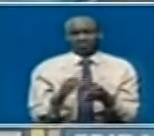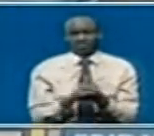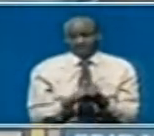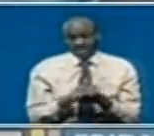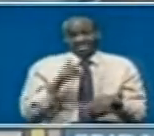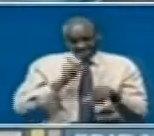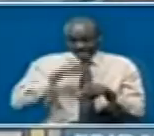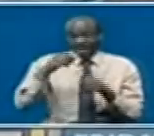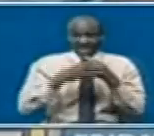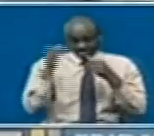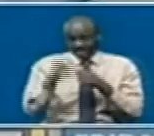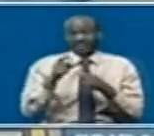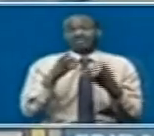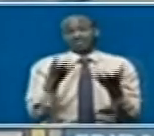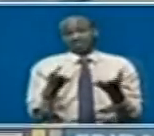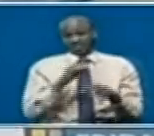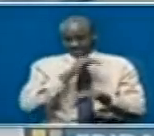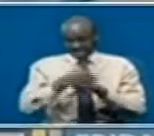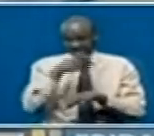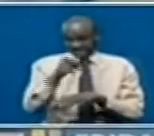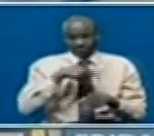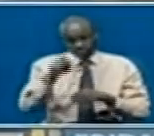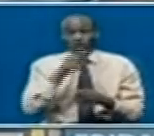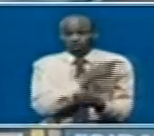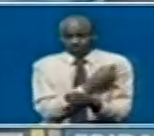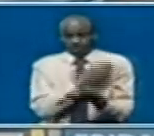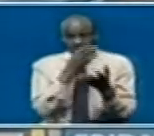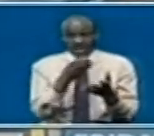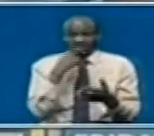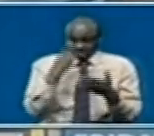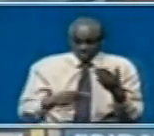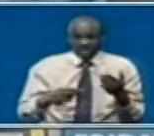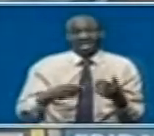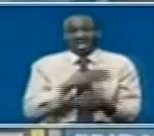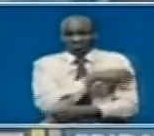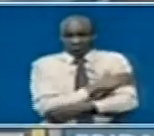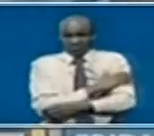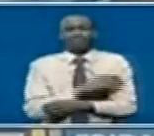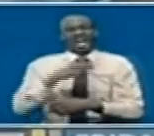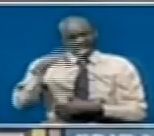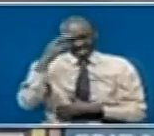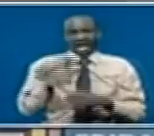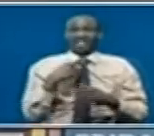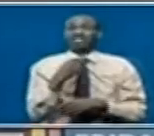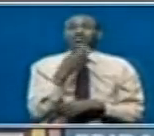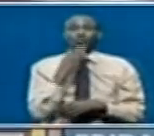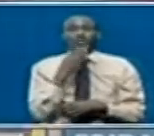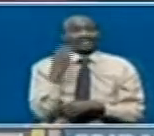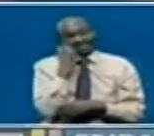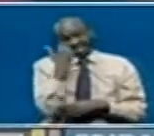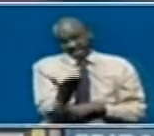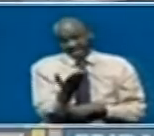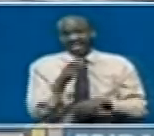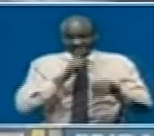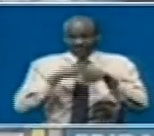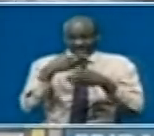The then 8 months pregnant mother was admitted at the hospital and was diagnosed with high blood pressure as well as diabetes. A day later, Ellie